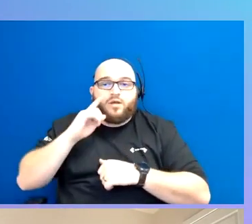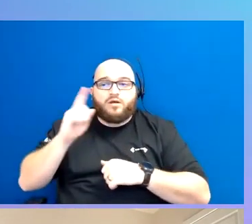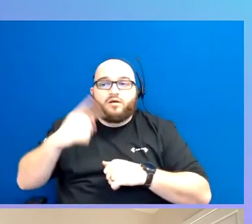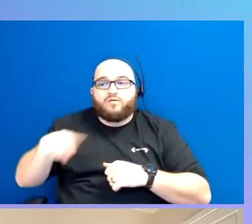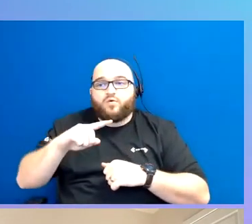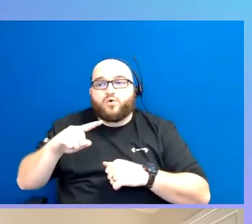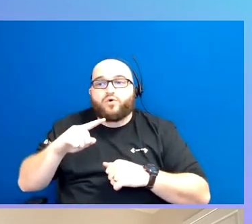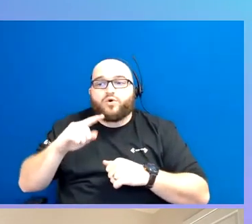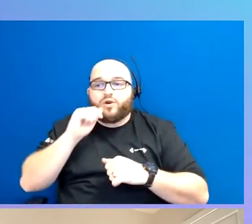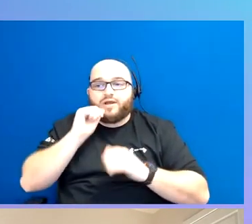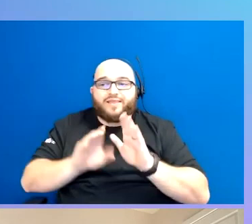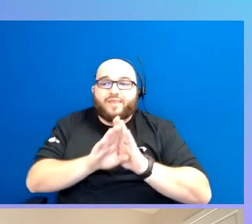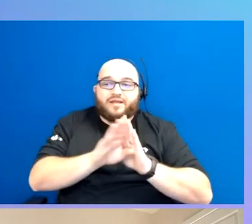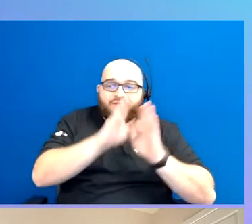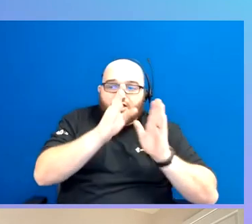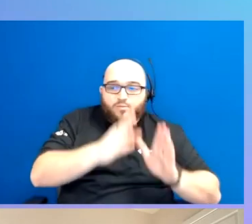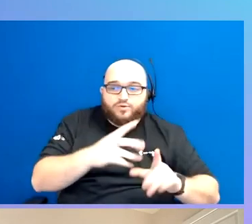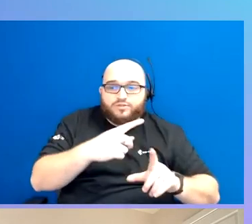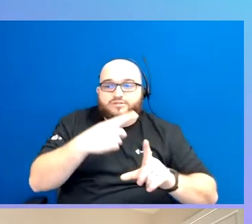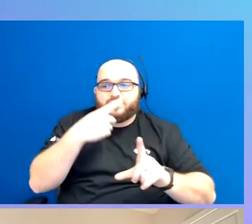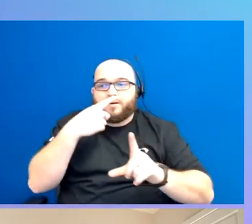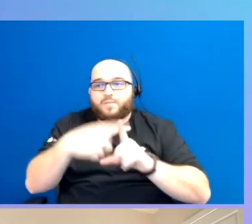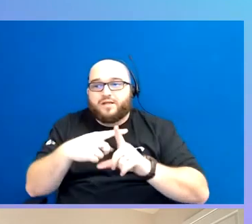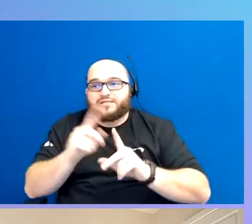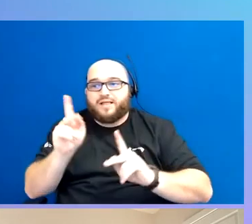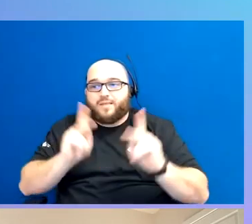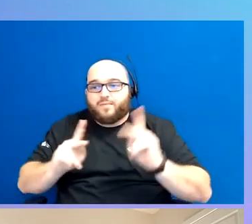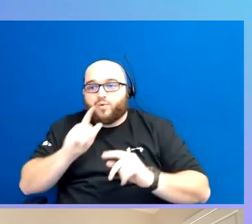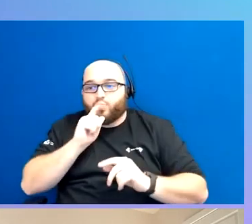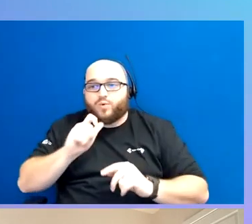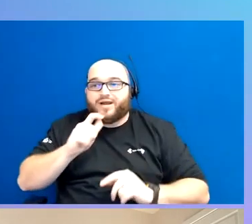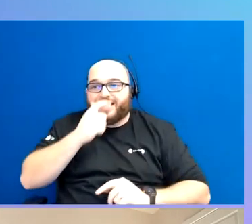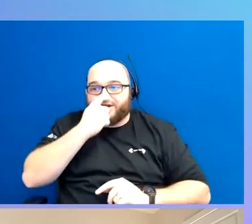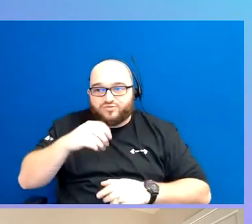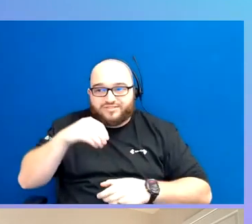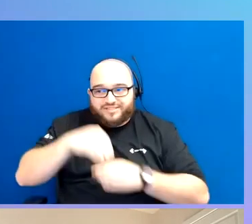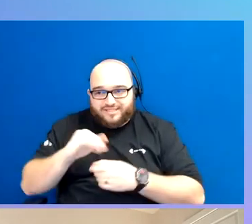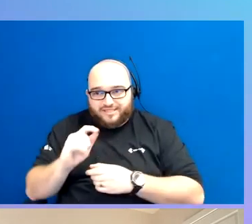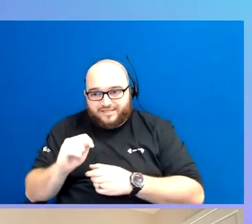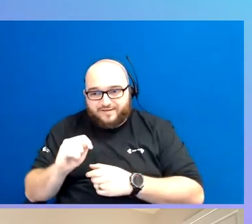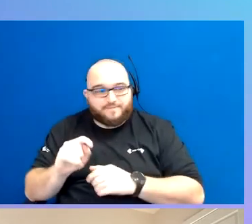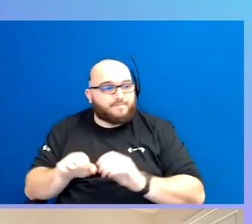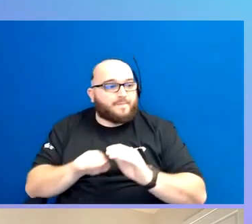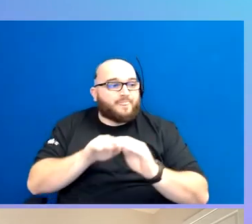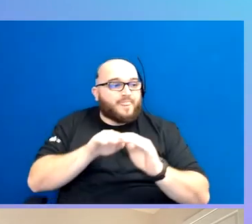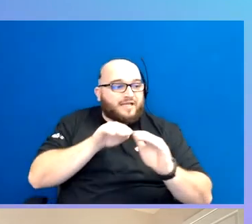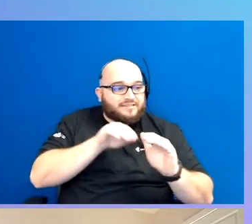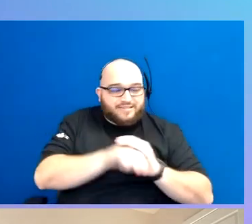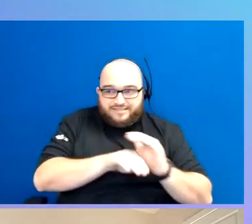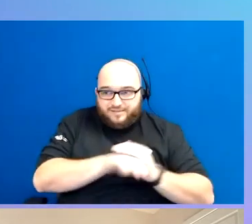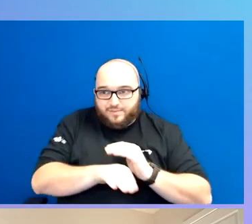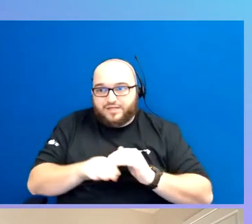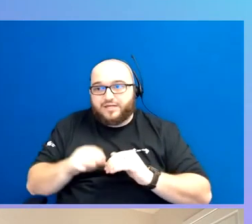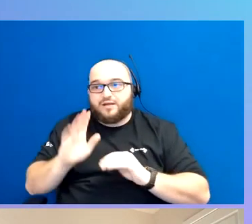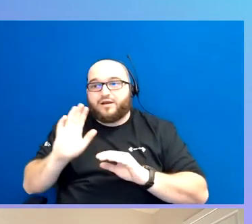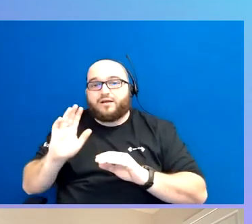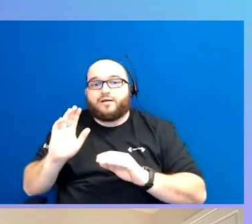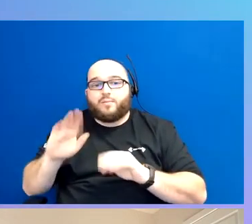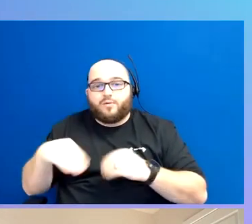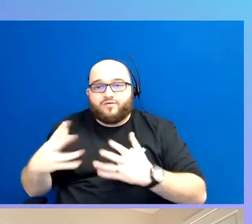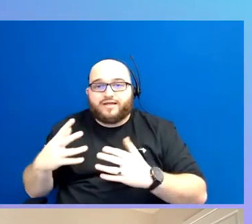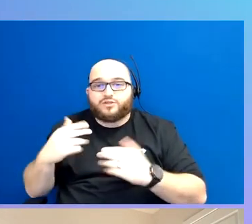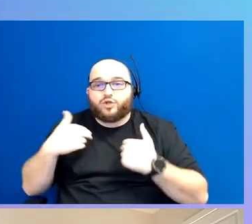developers as well as the people who are interested in it. Accessibility. So Apple provides